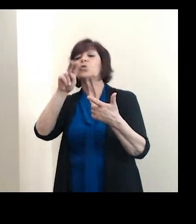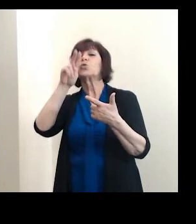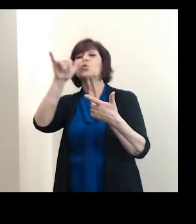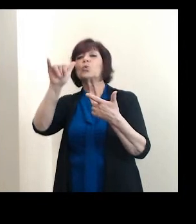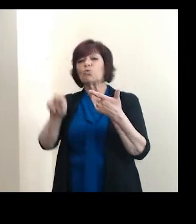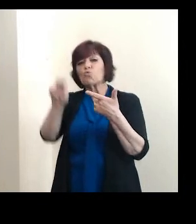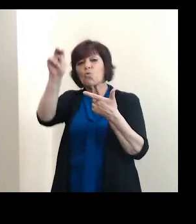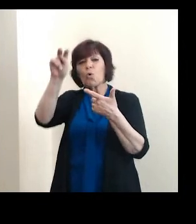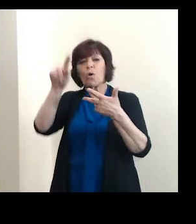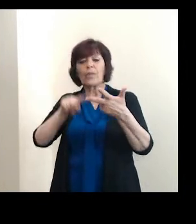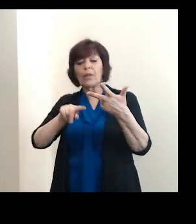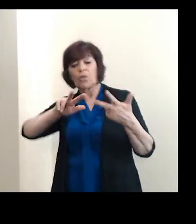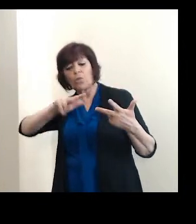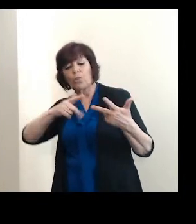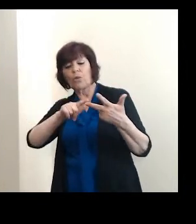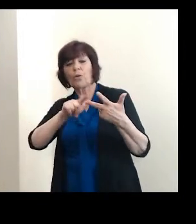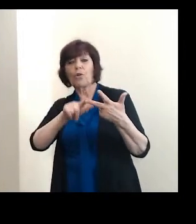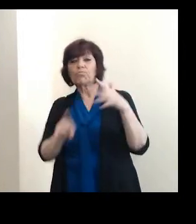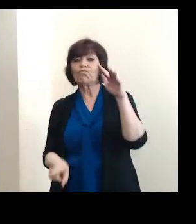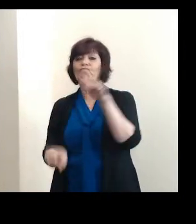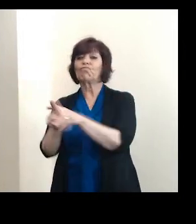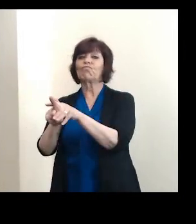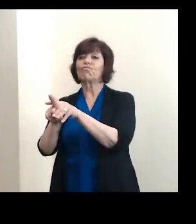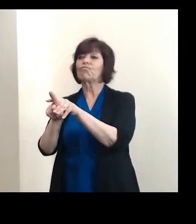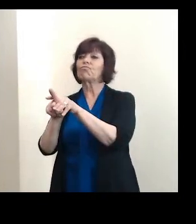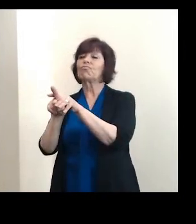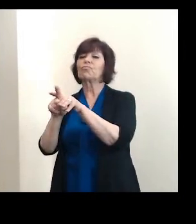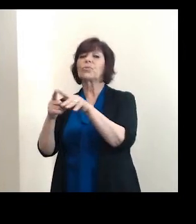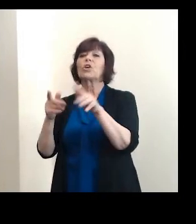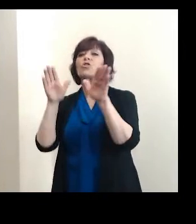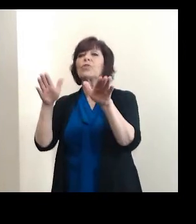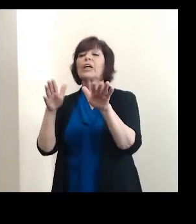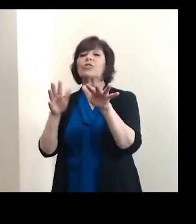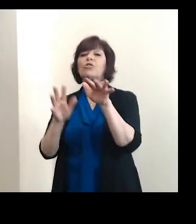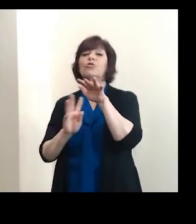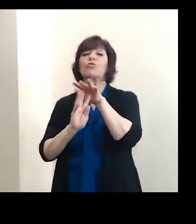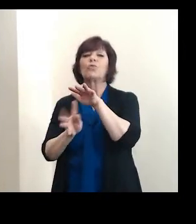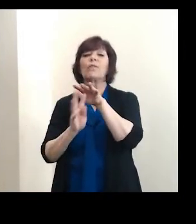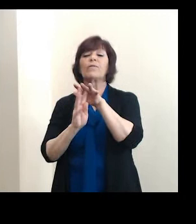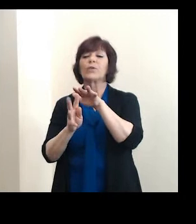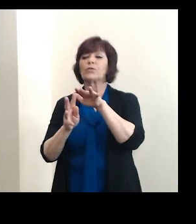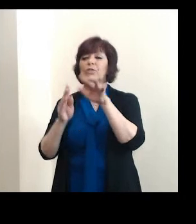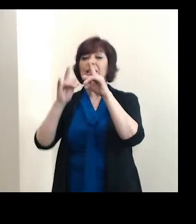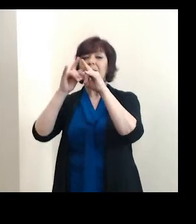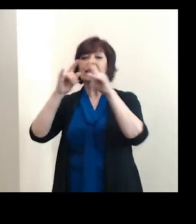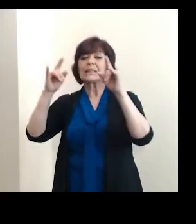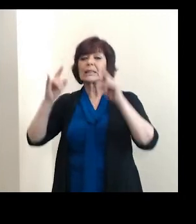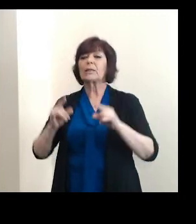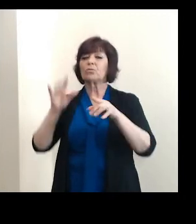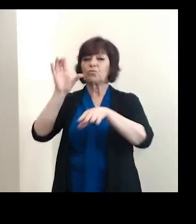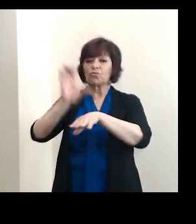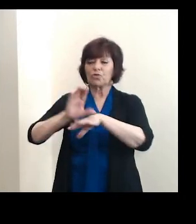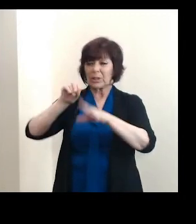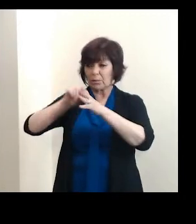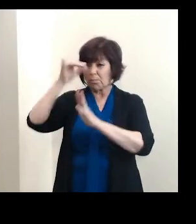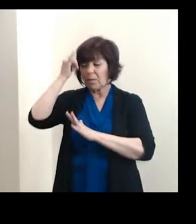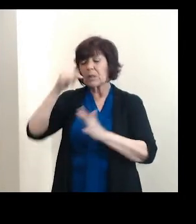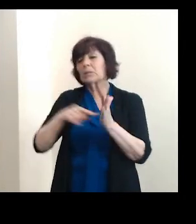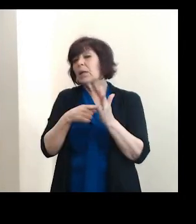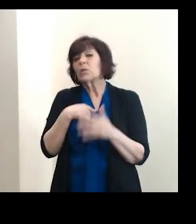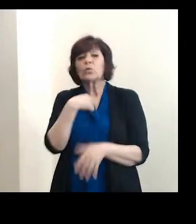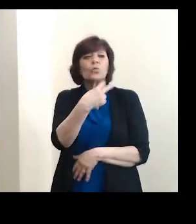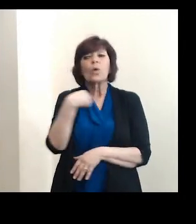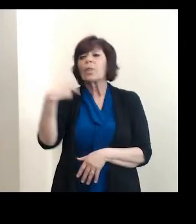a 3rd pop-up clinic at the Greater Refuge Temple Church in Buffalo. Usually we have at least 2 and sometimes 3